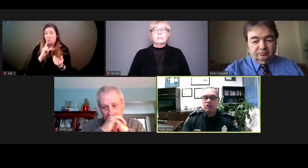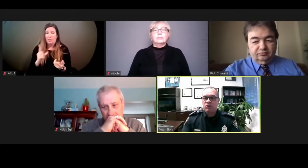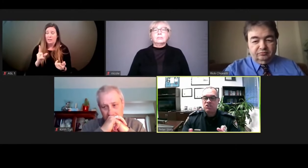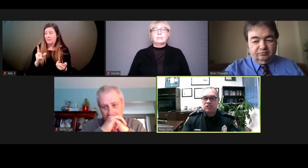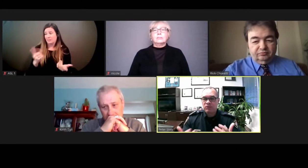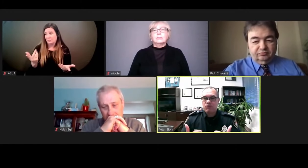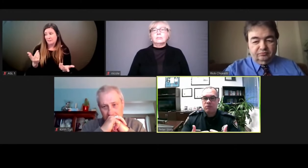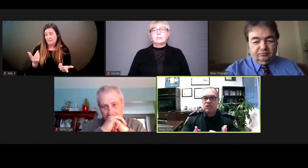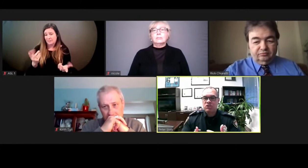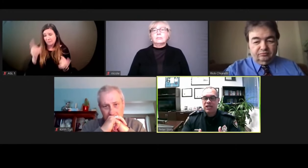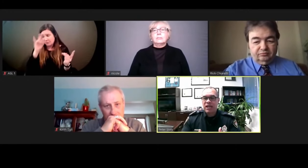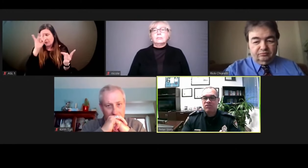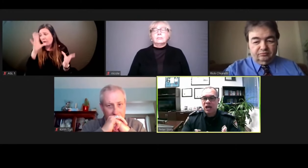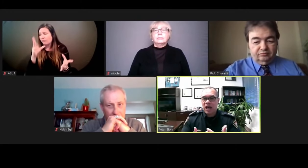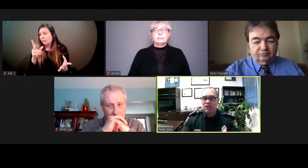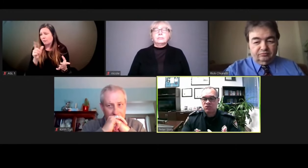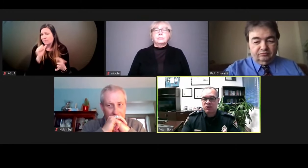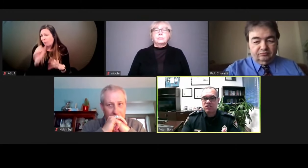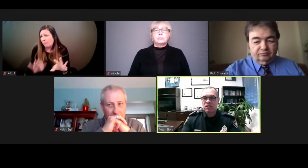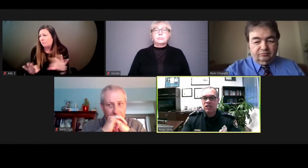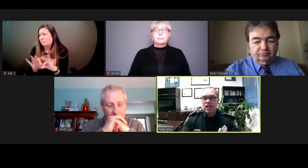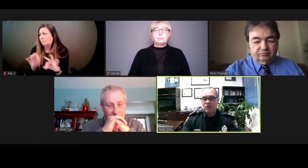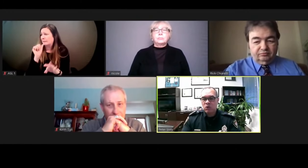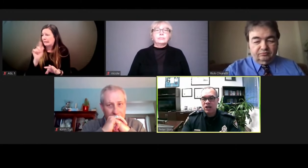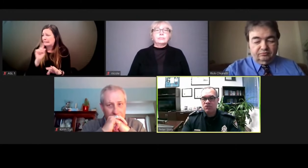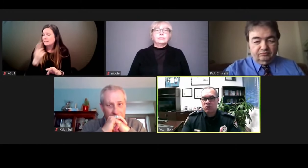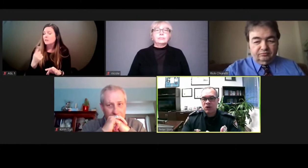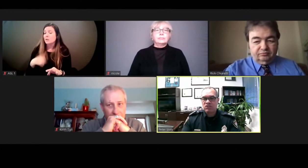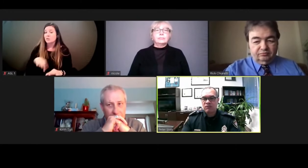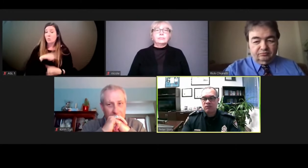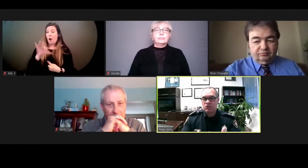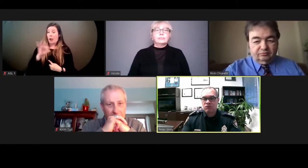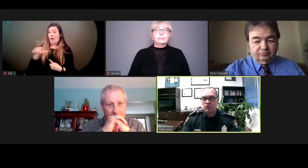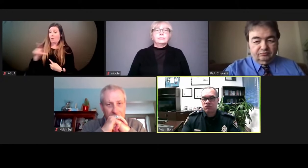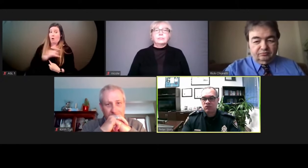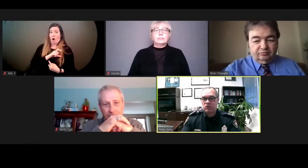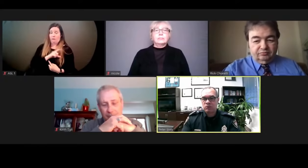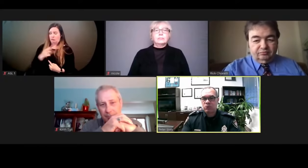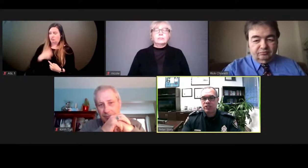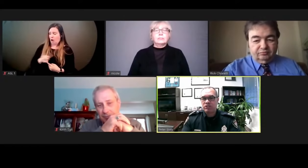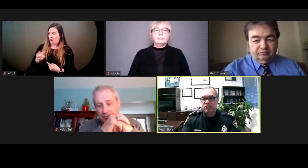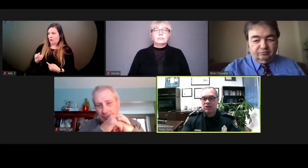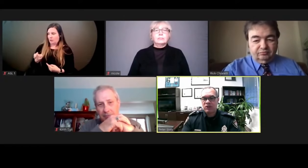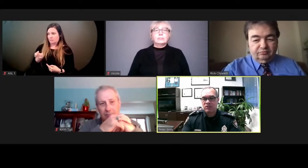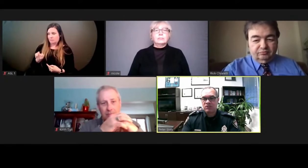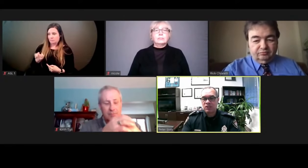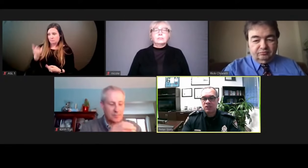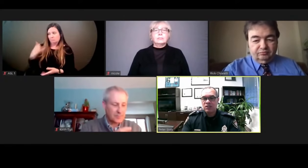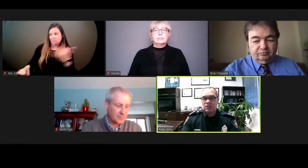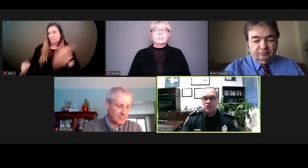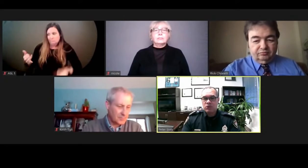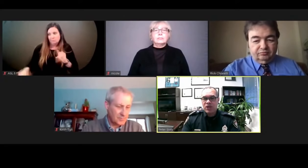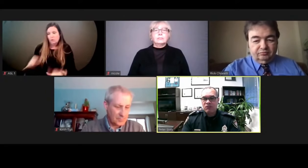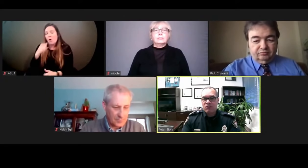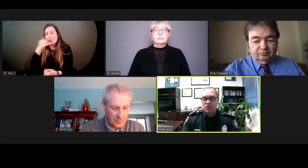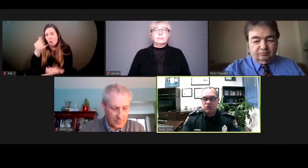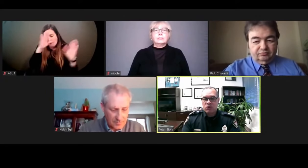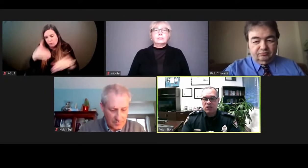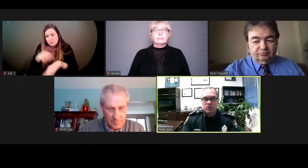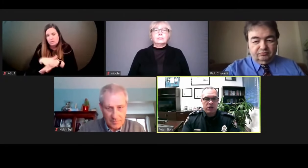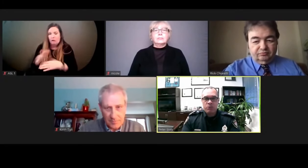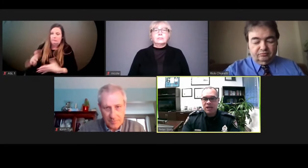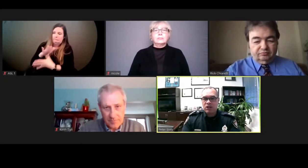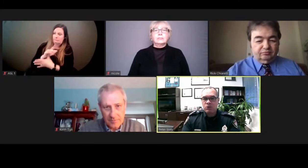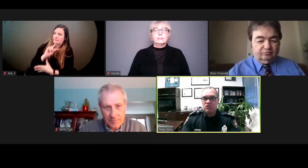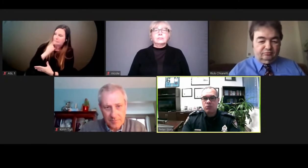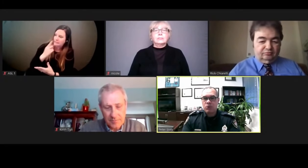trying to receive the information that has the highest risk and requires the greatest level of service for us to deploy to that risk. So thank you very much for your question.